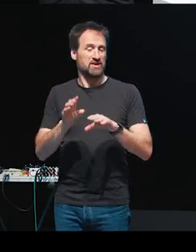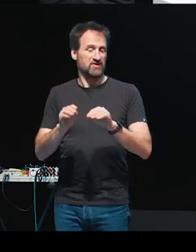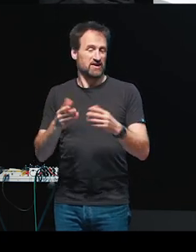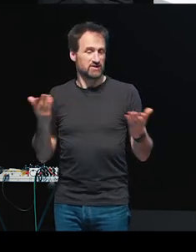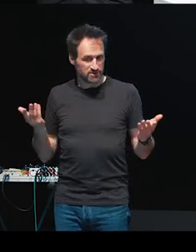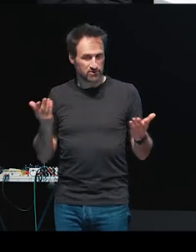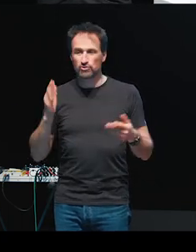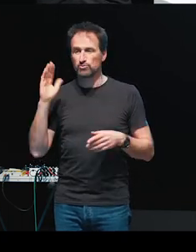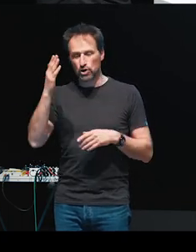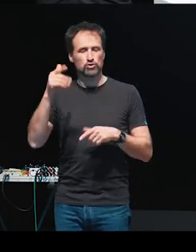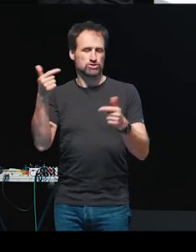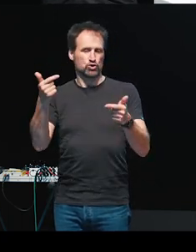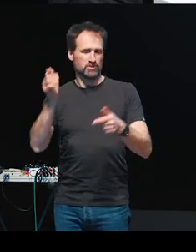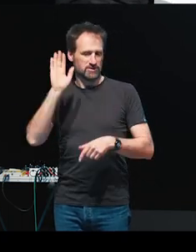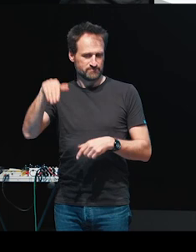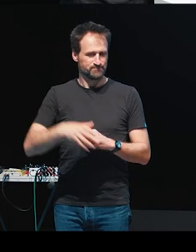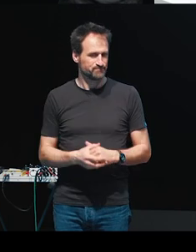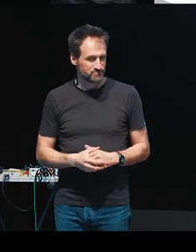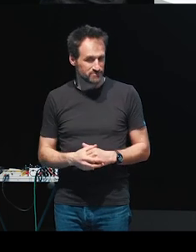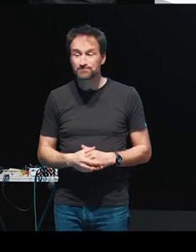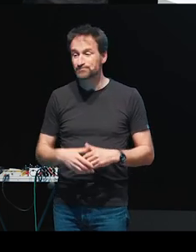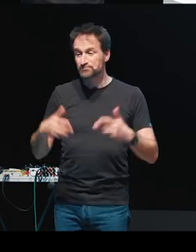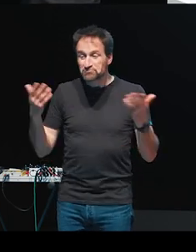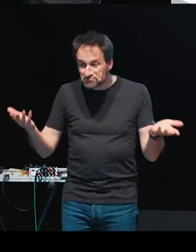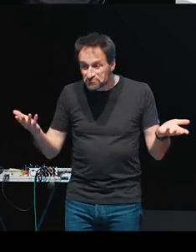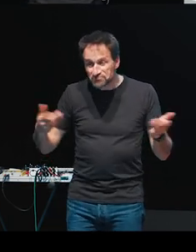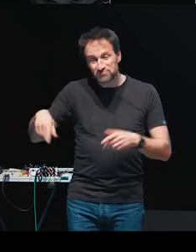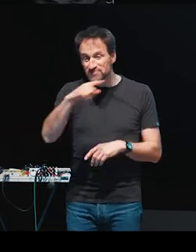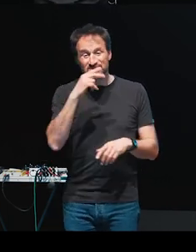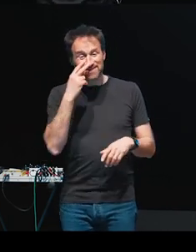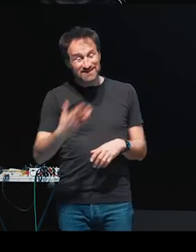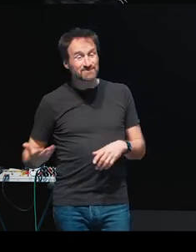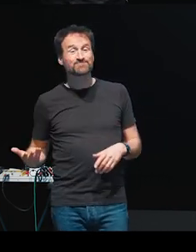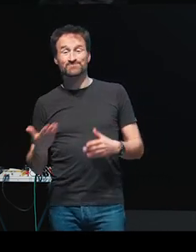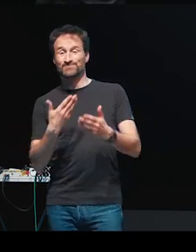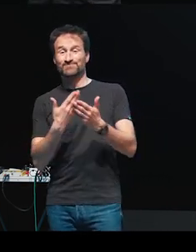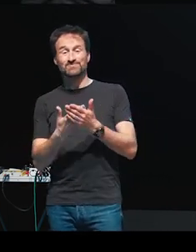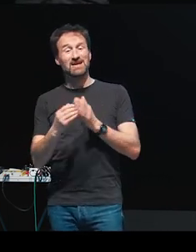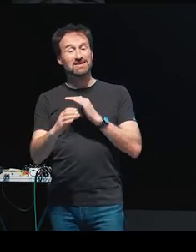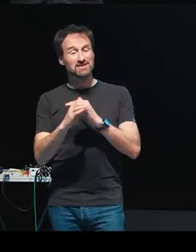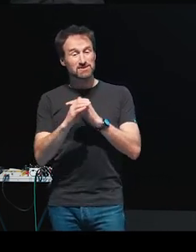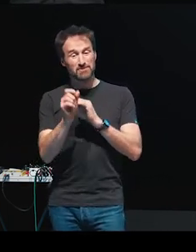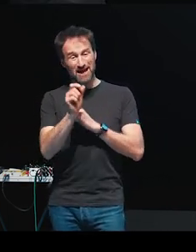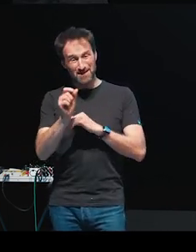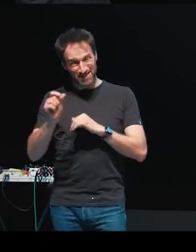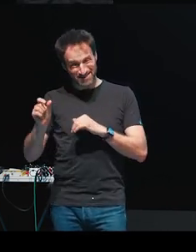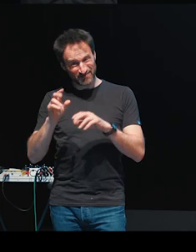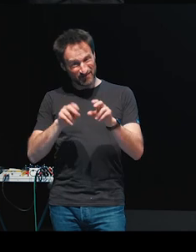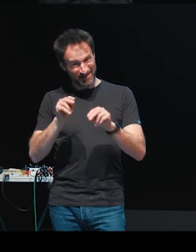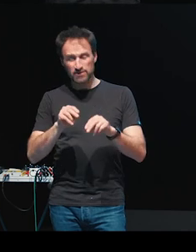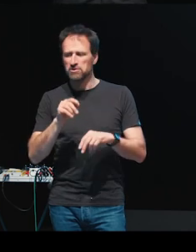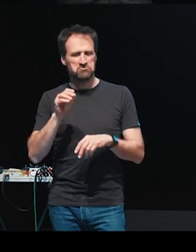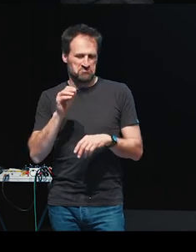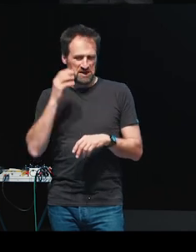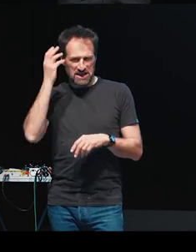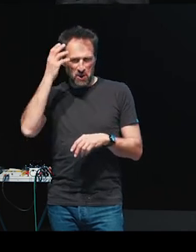browser will take care about it. So, as you have seen here, using custom elements is quite simple in